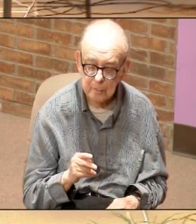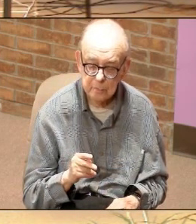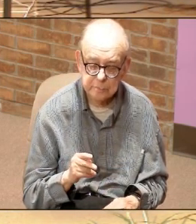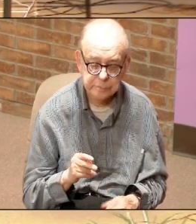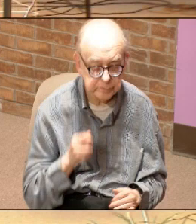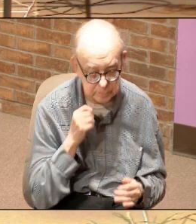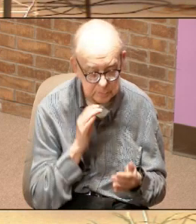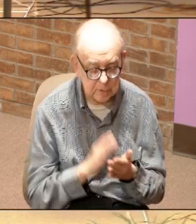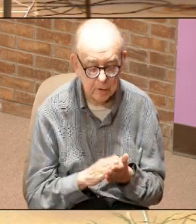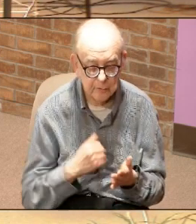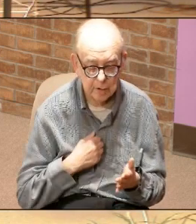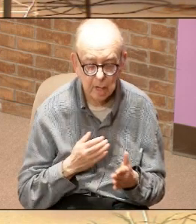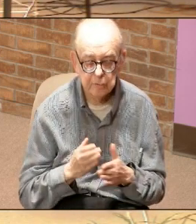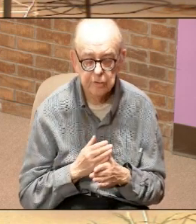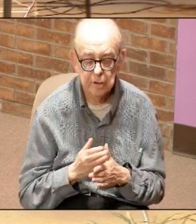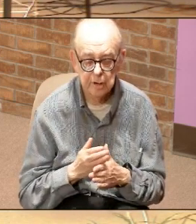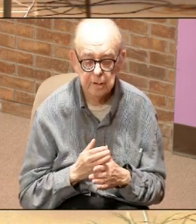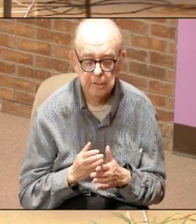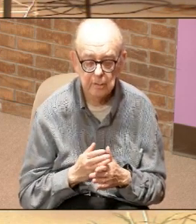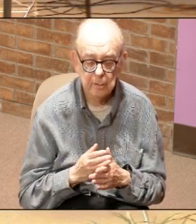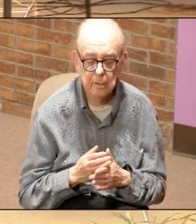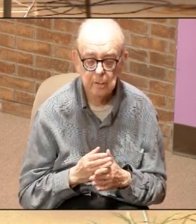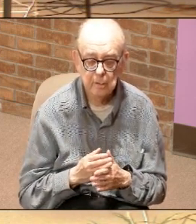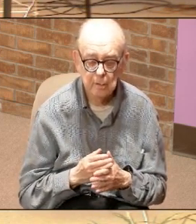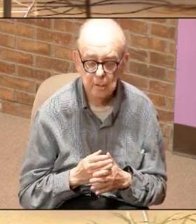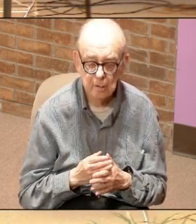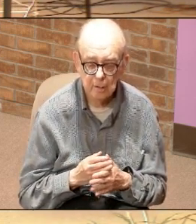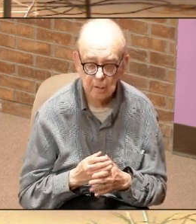My wife and I were sharing